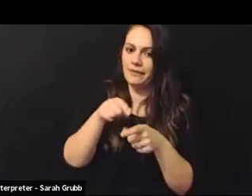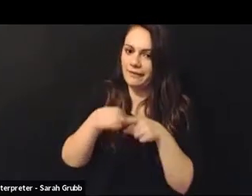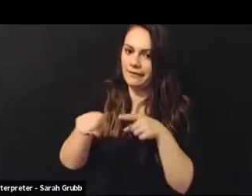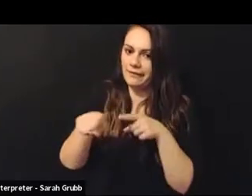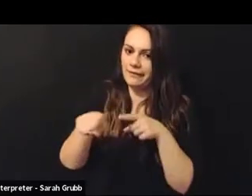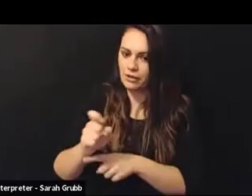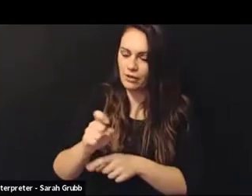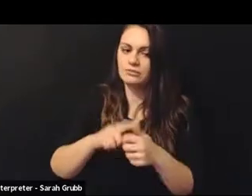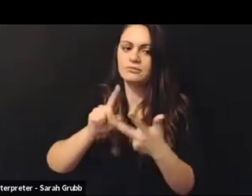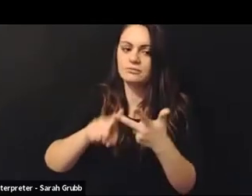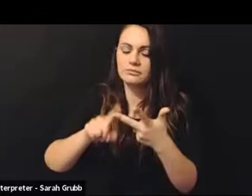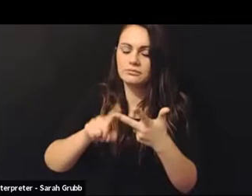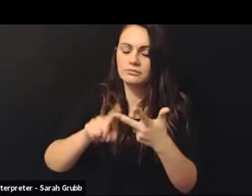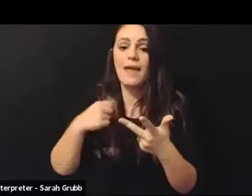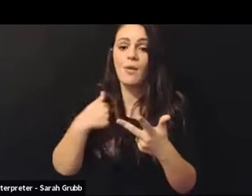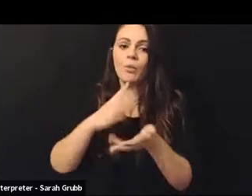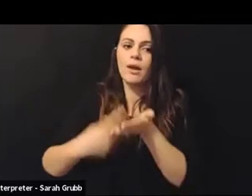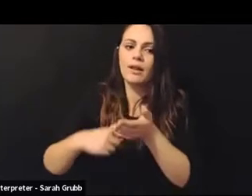together or combine